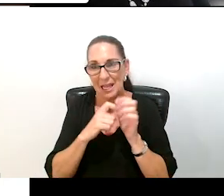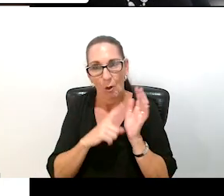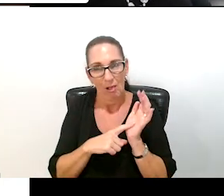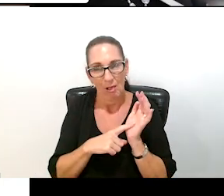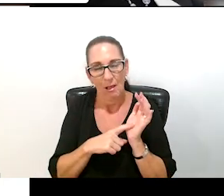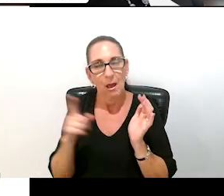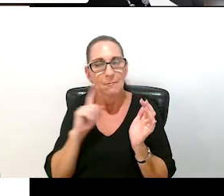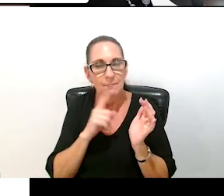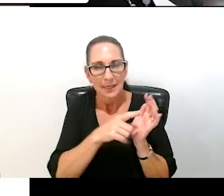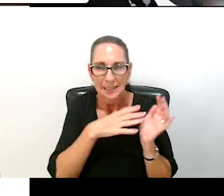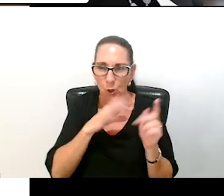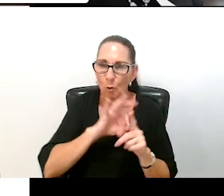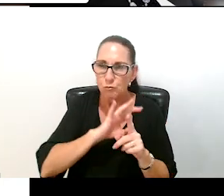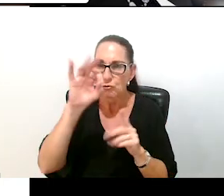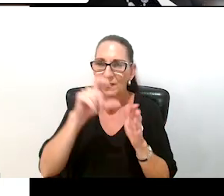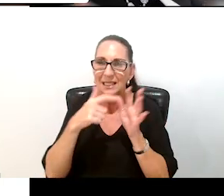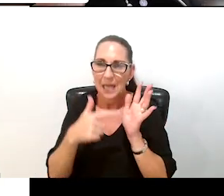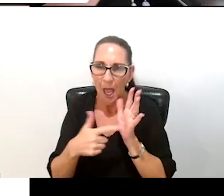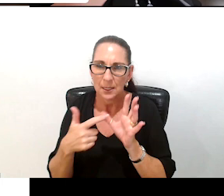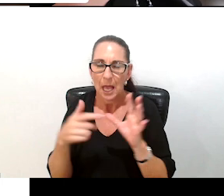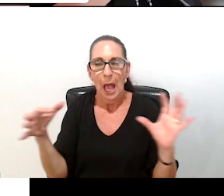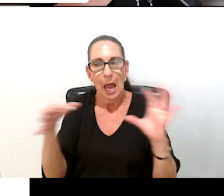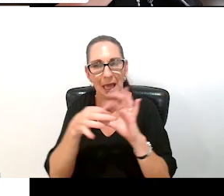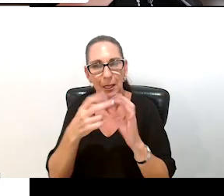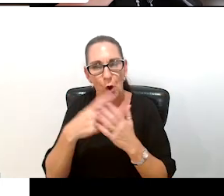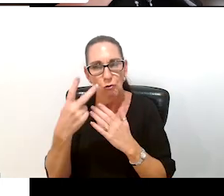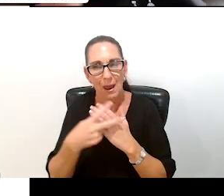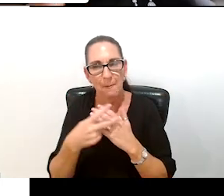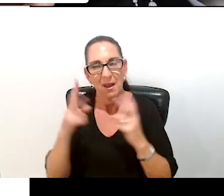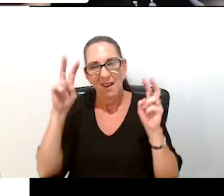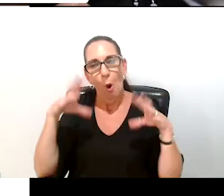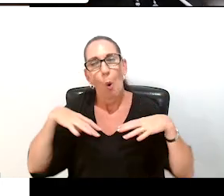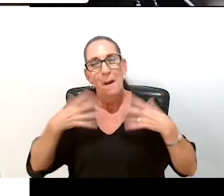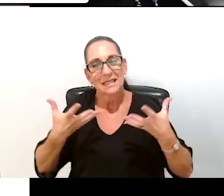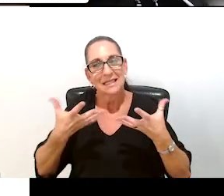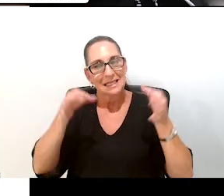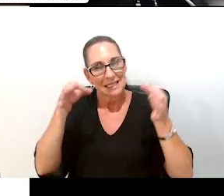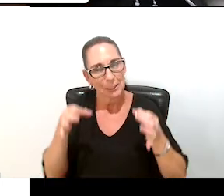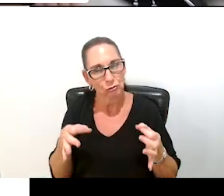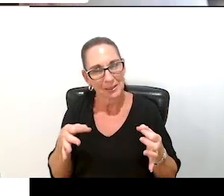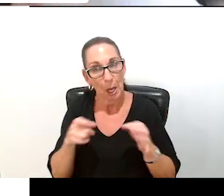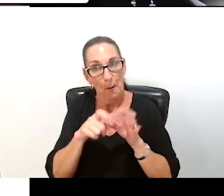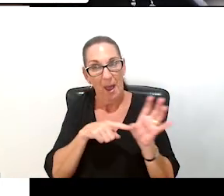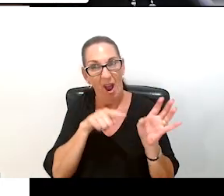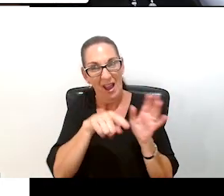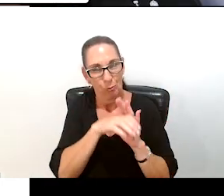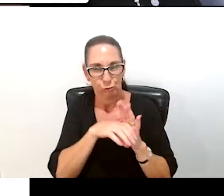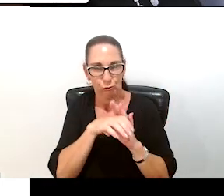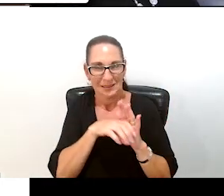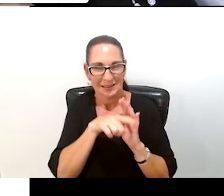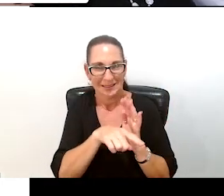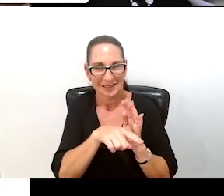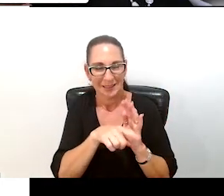improving data linking programs and what we call automated decision-making, which is decision-making made by computers and